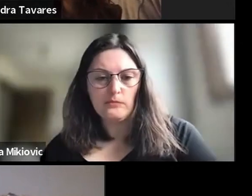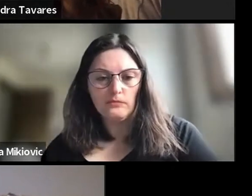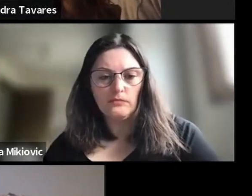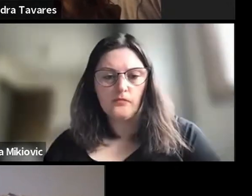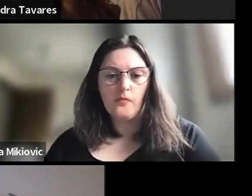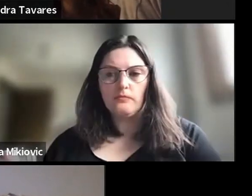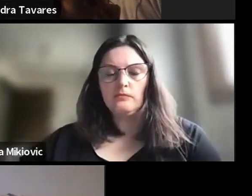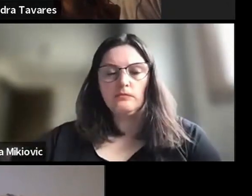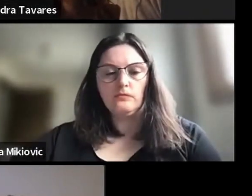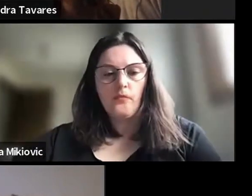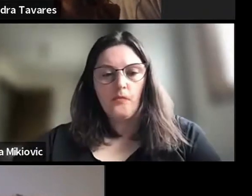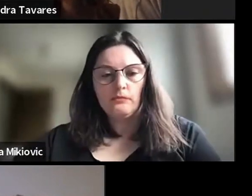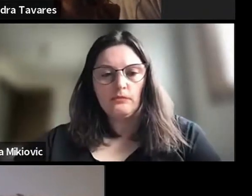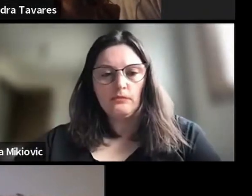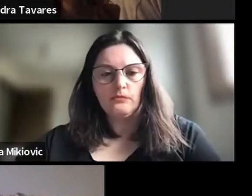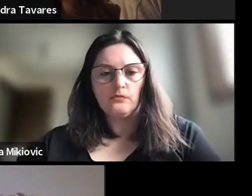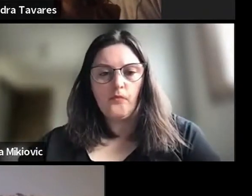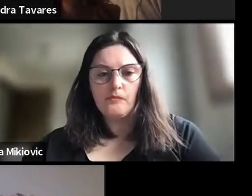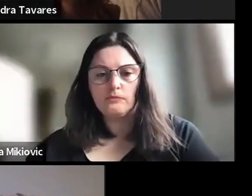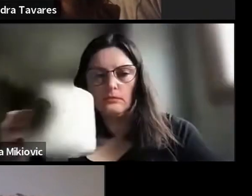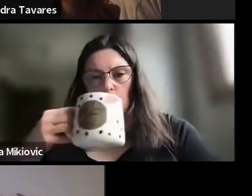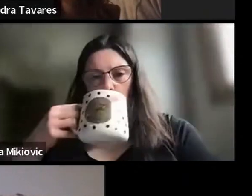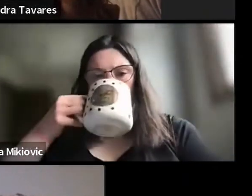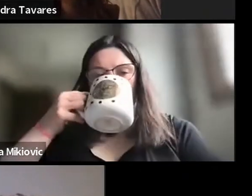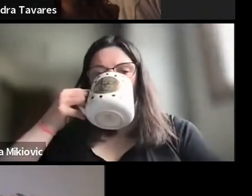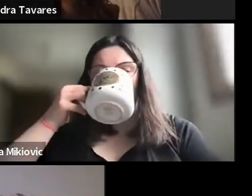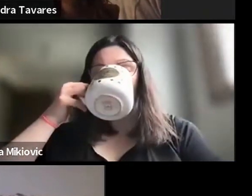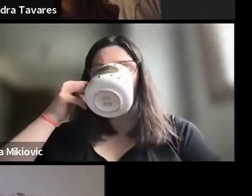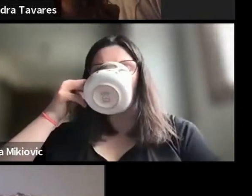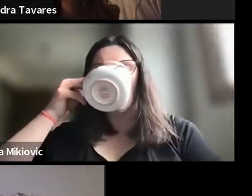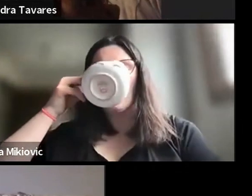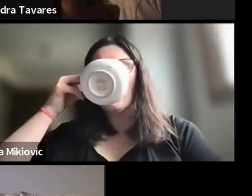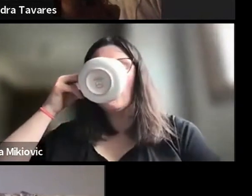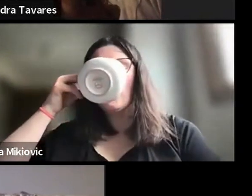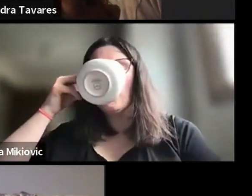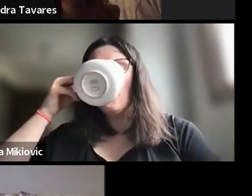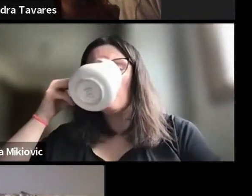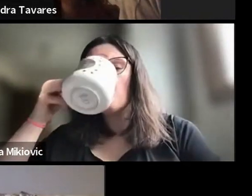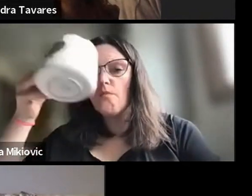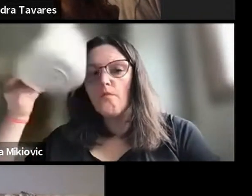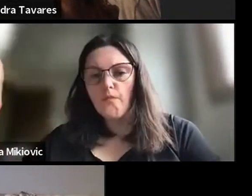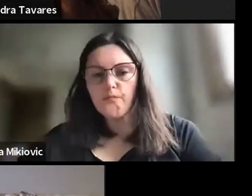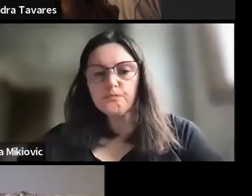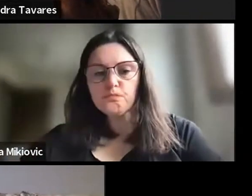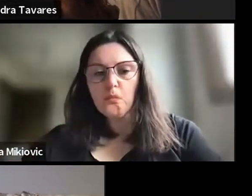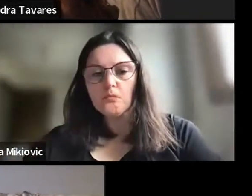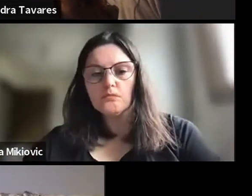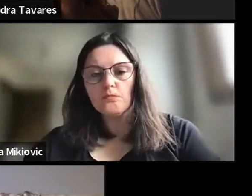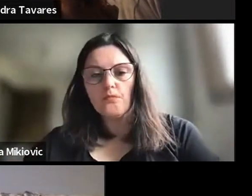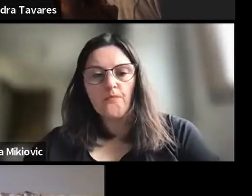or anything. Even when I go with my friends who need support, they call them by misgendered, or they call them by the sex, or they call them